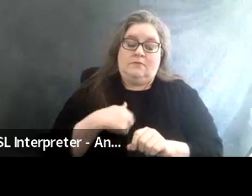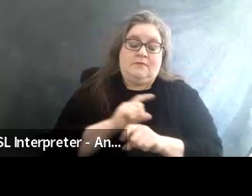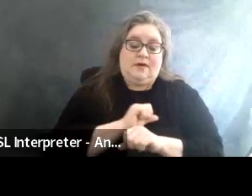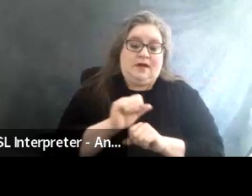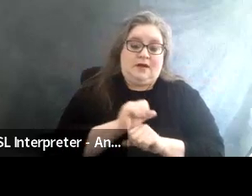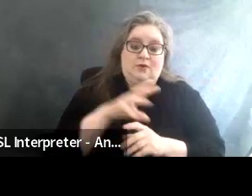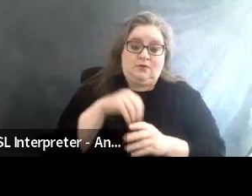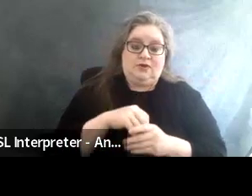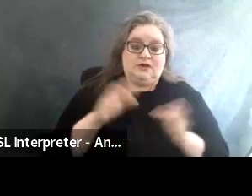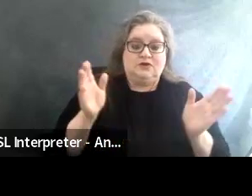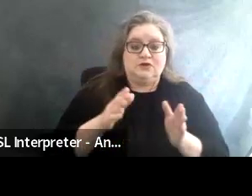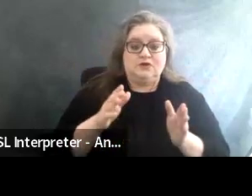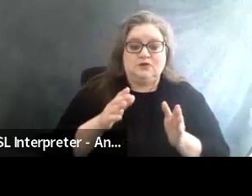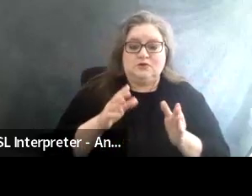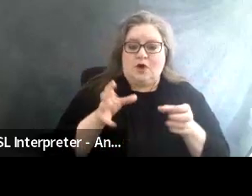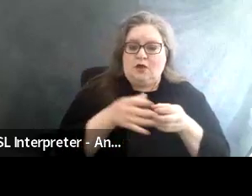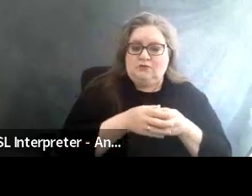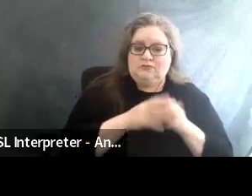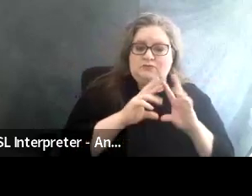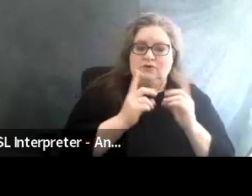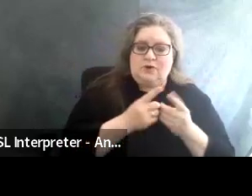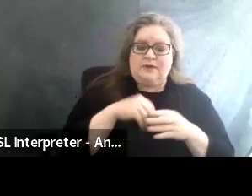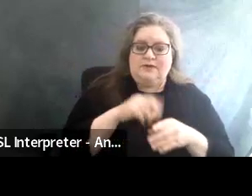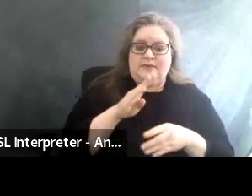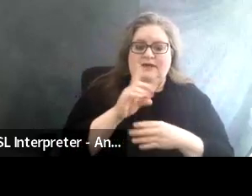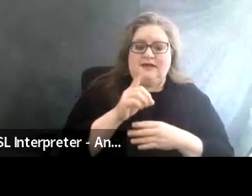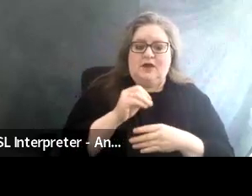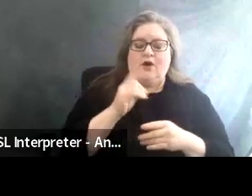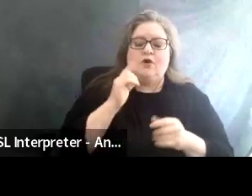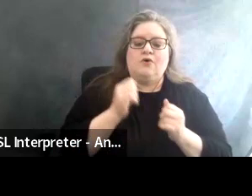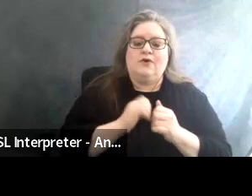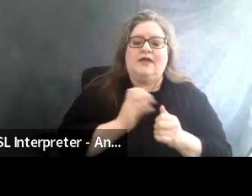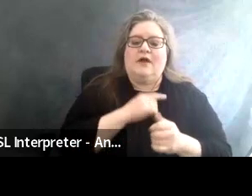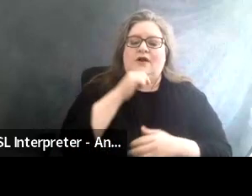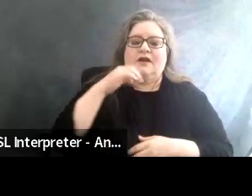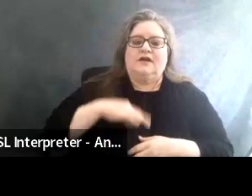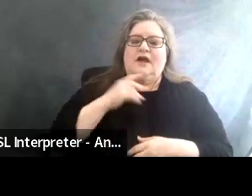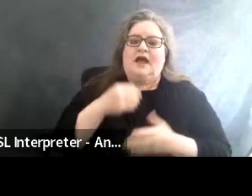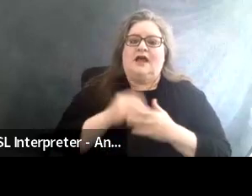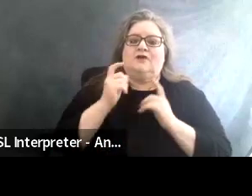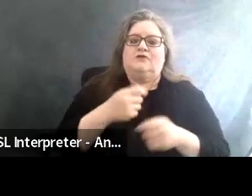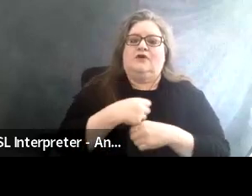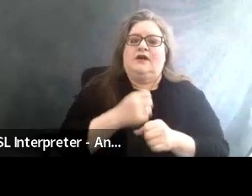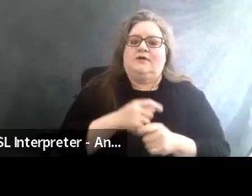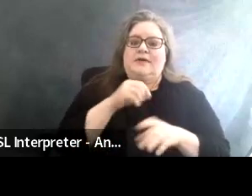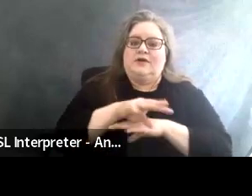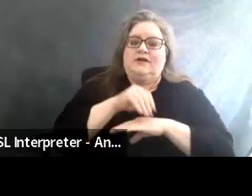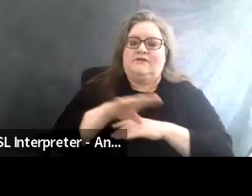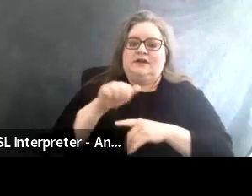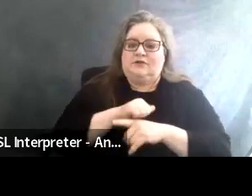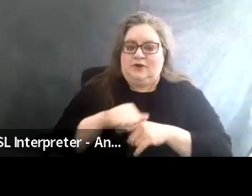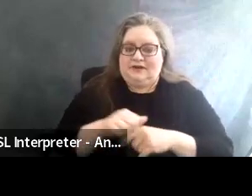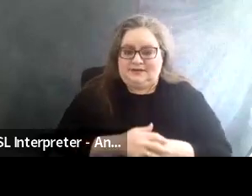within a smaller niche department in BDO. I work with our nonprofit and grantmaker advisory